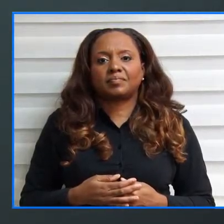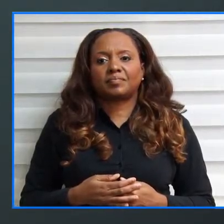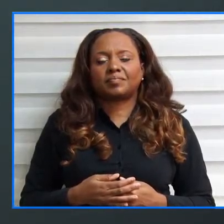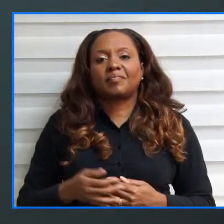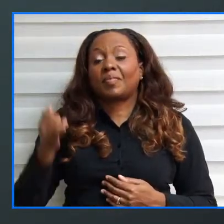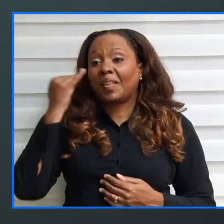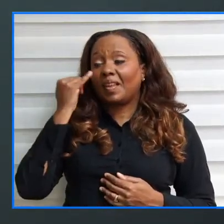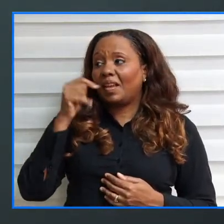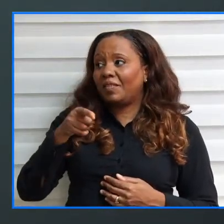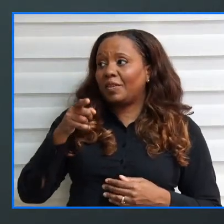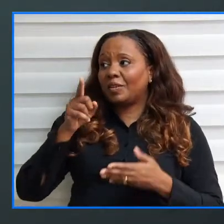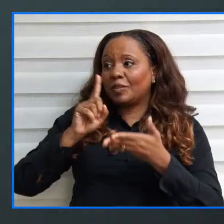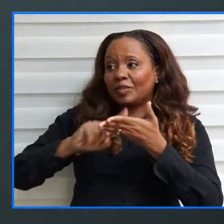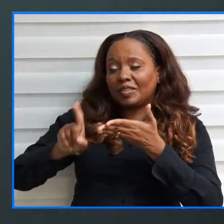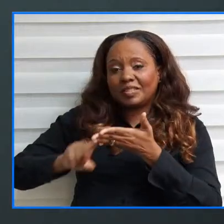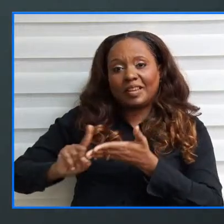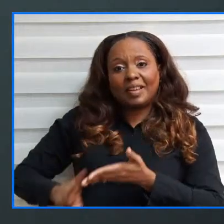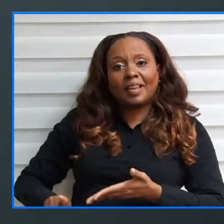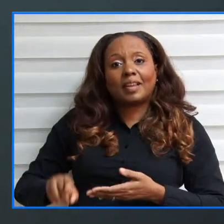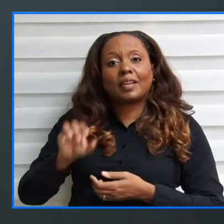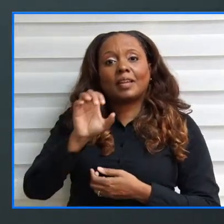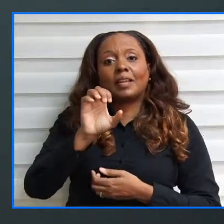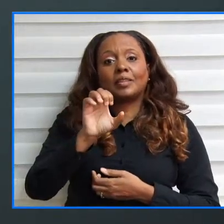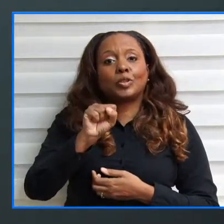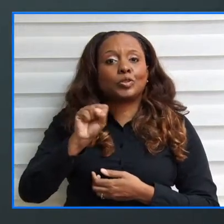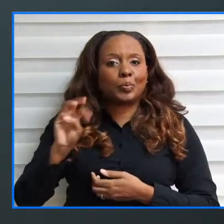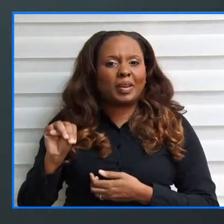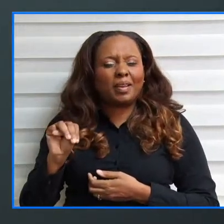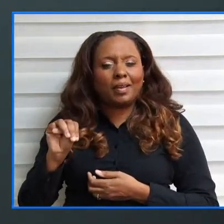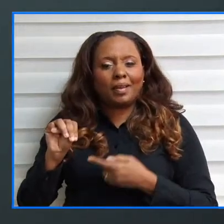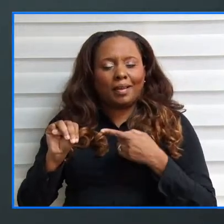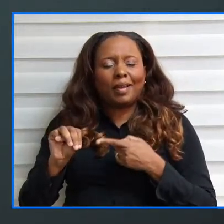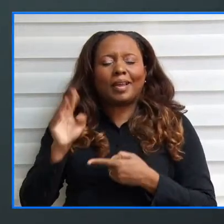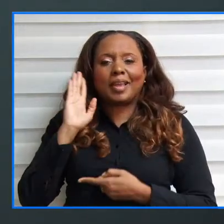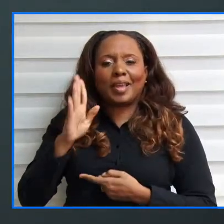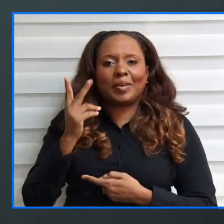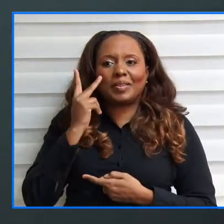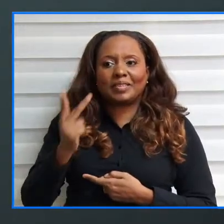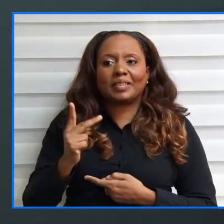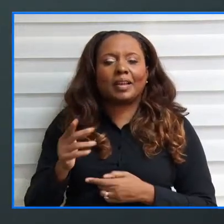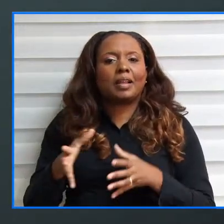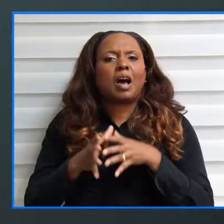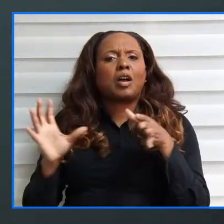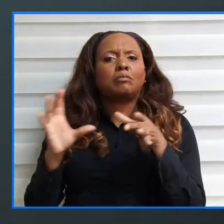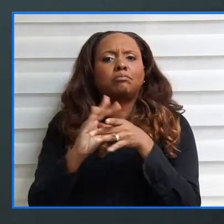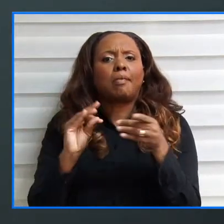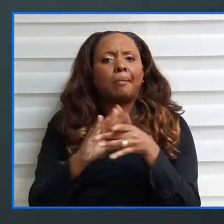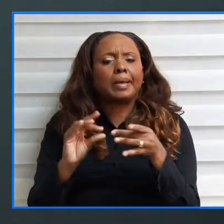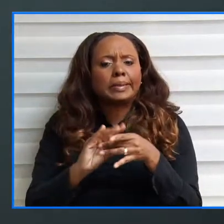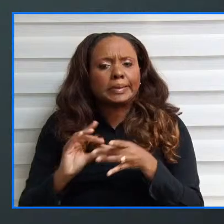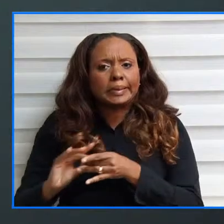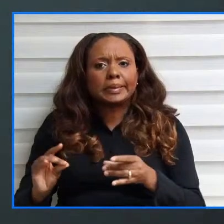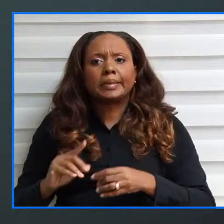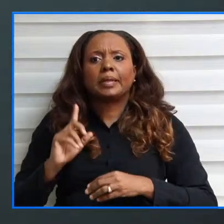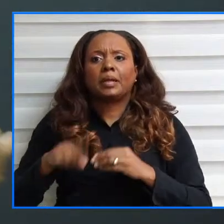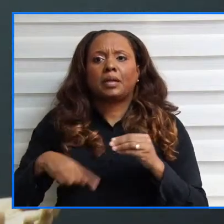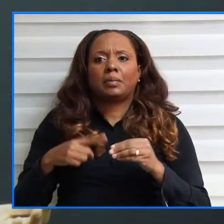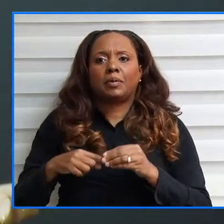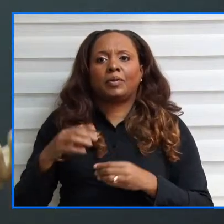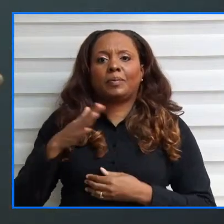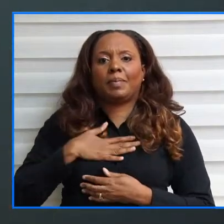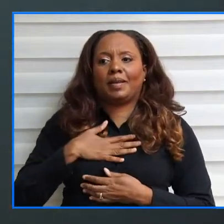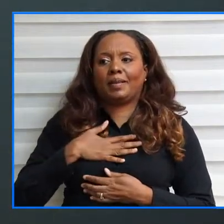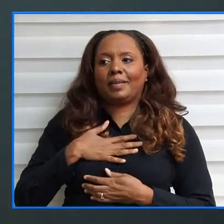you must be following that. You will see a lot of comments about my visit